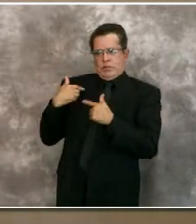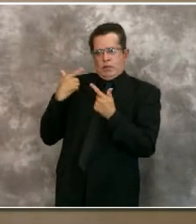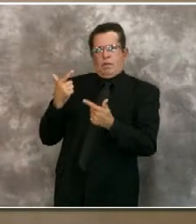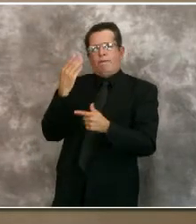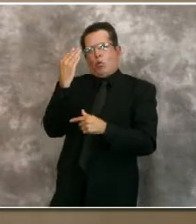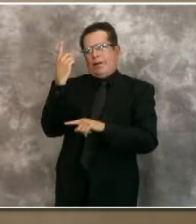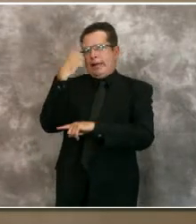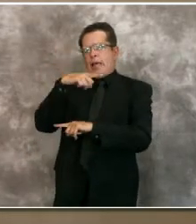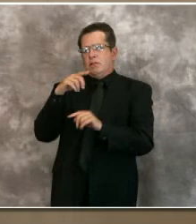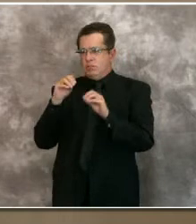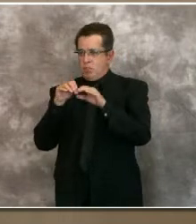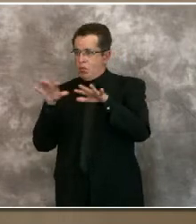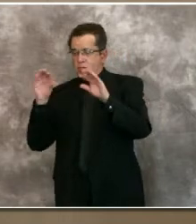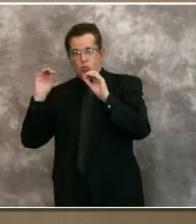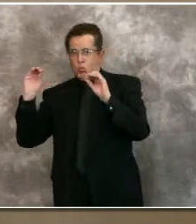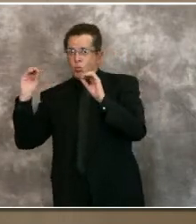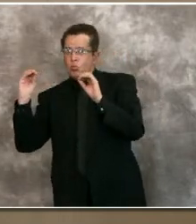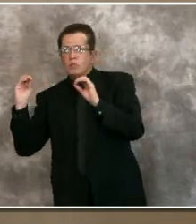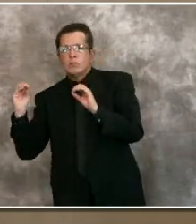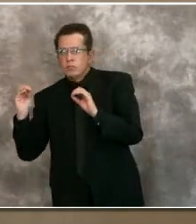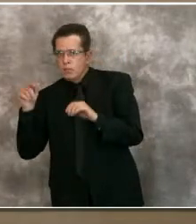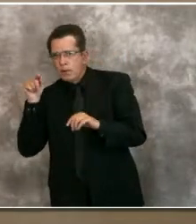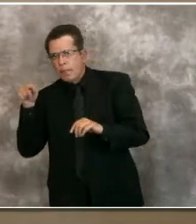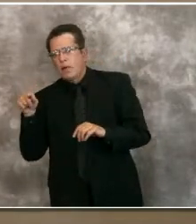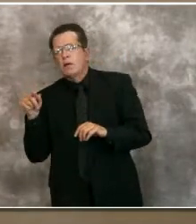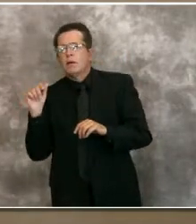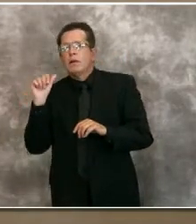or longer. Of the